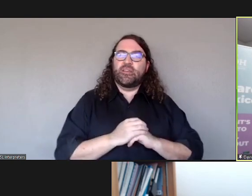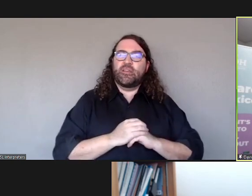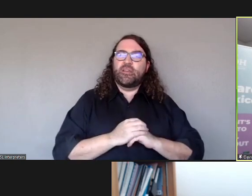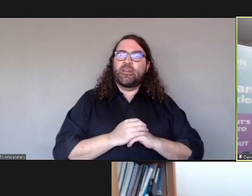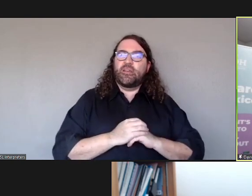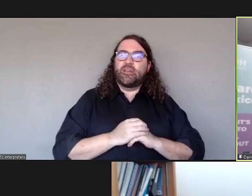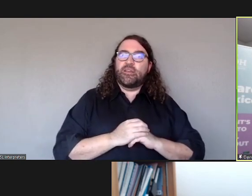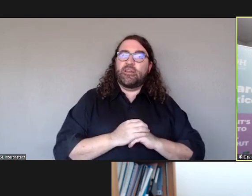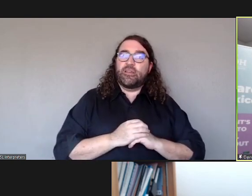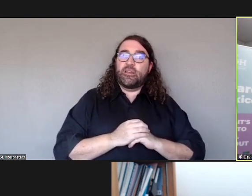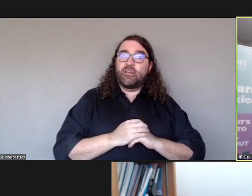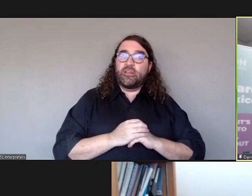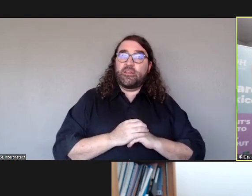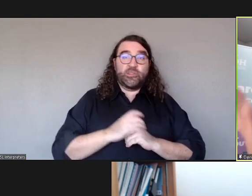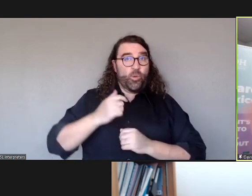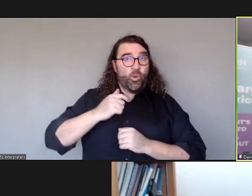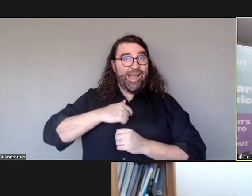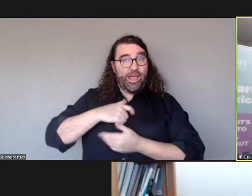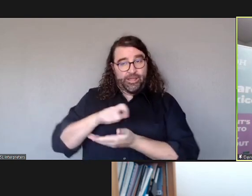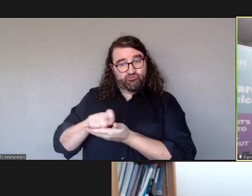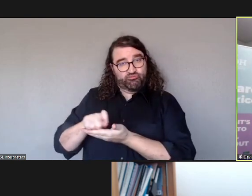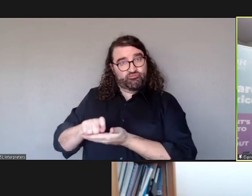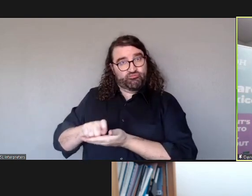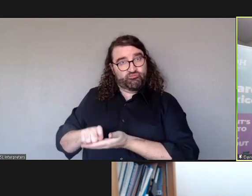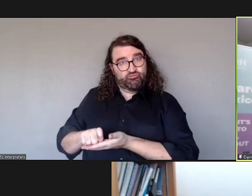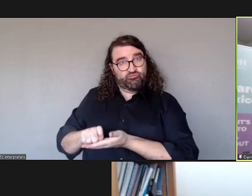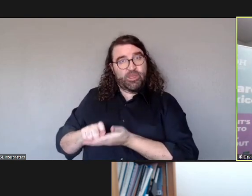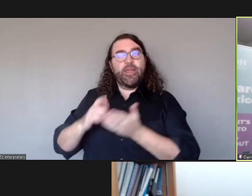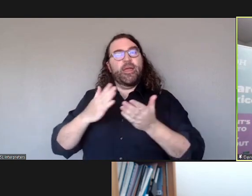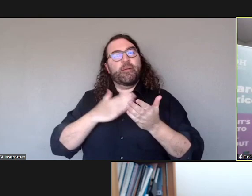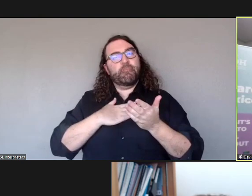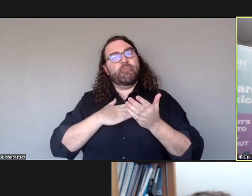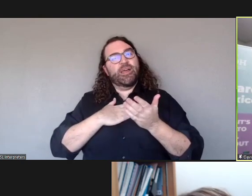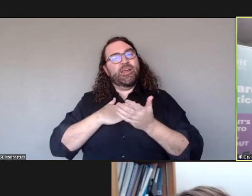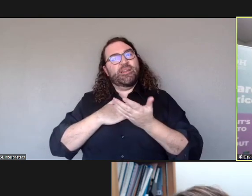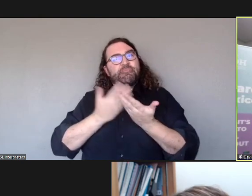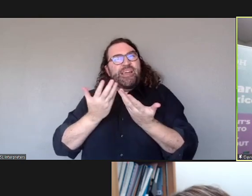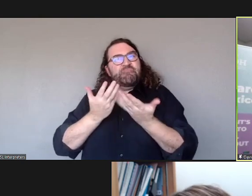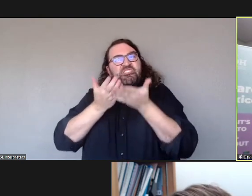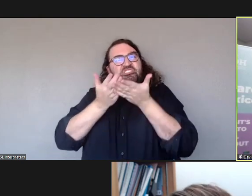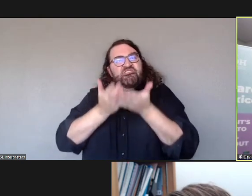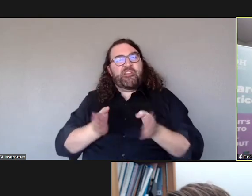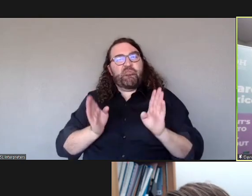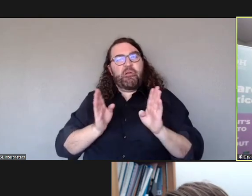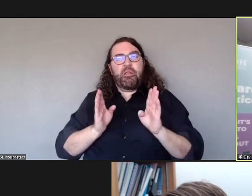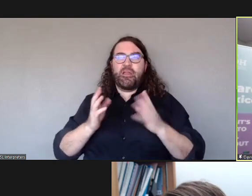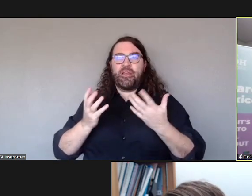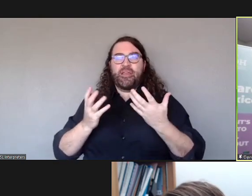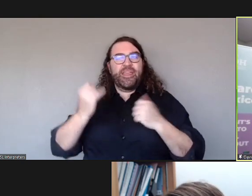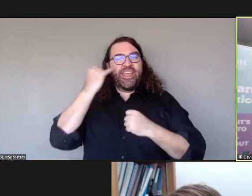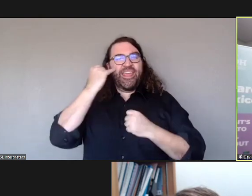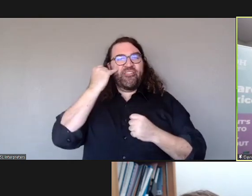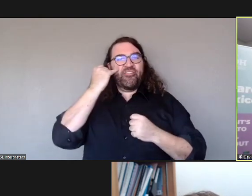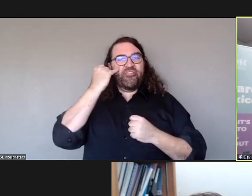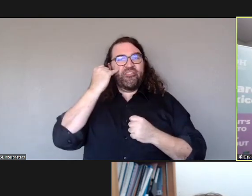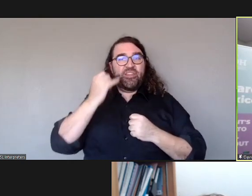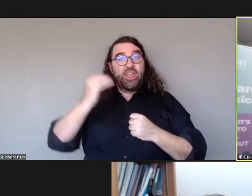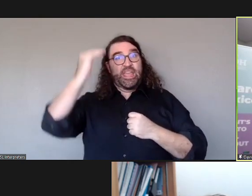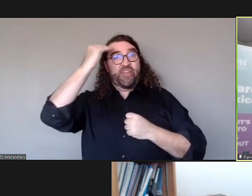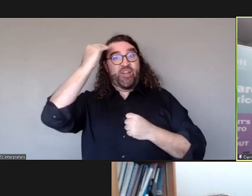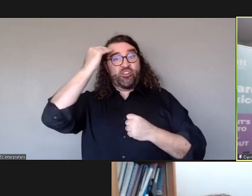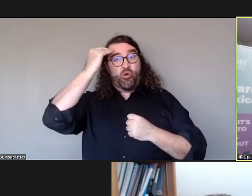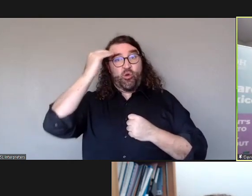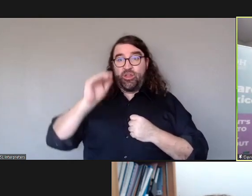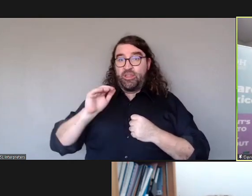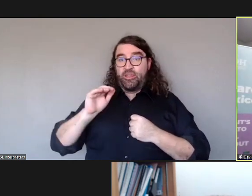my not writing down, but in general, what I'm finding is about 4 out of 5 people that I know or